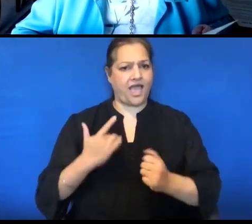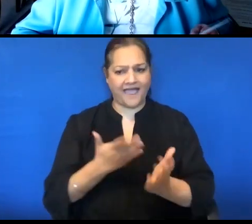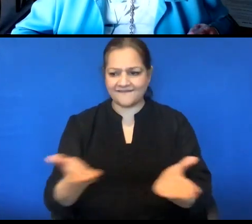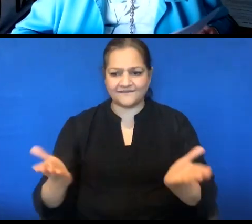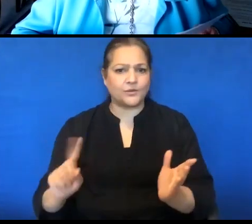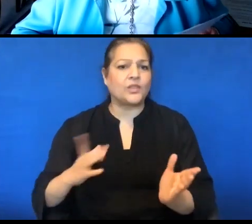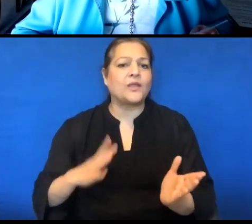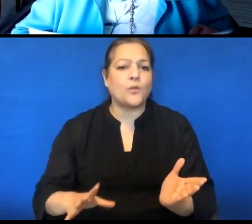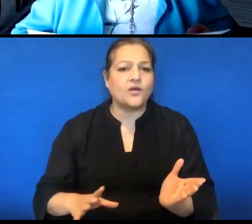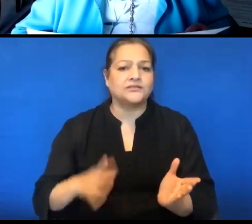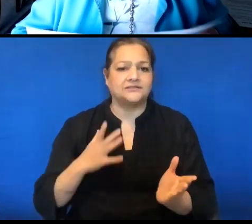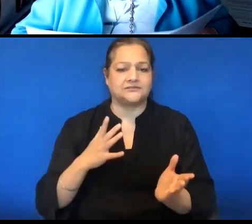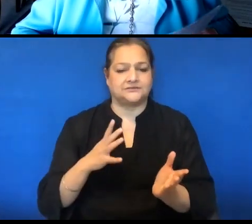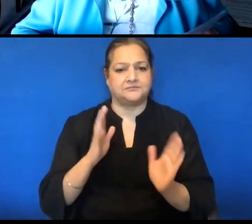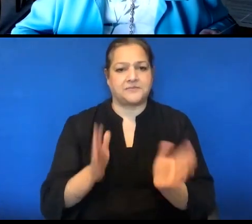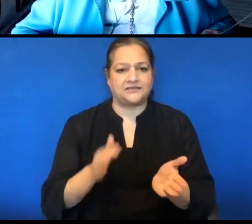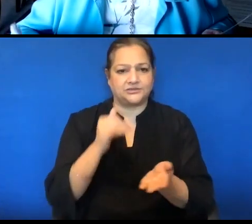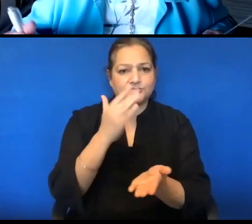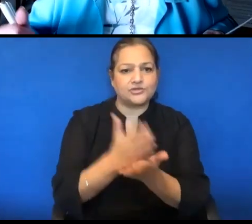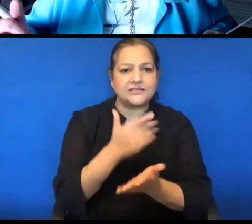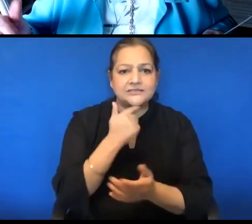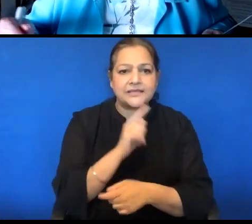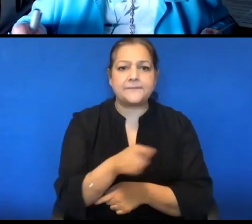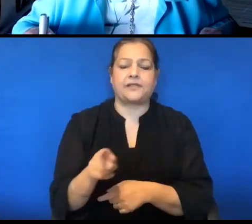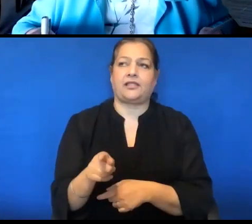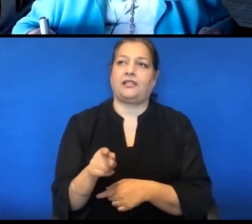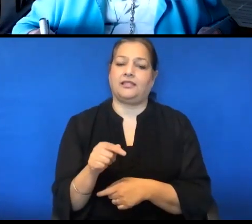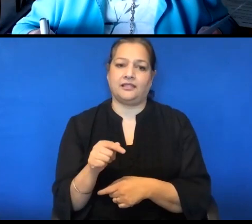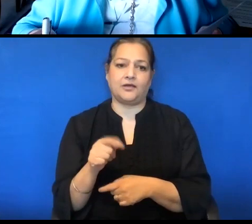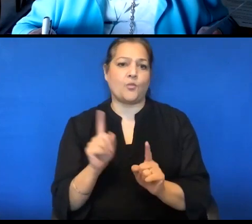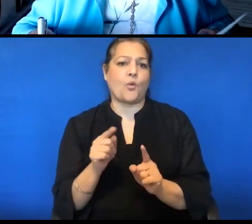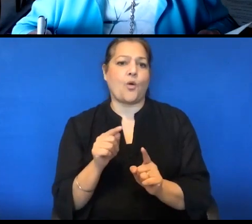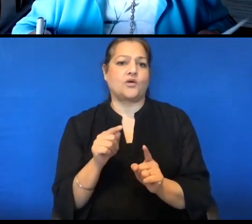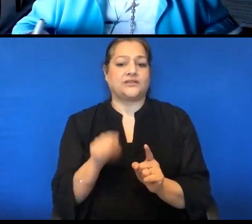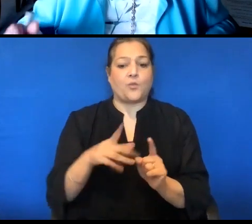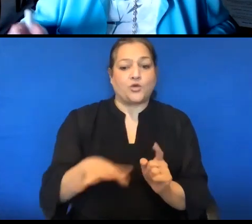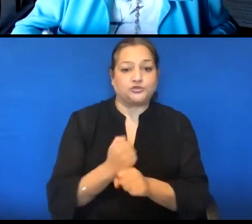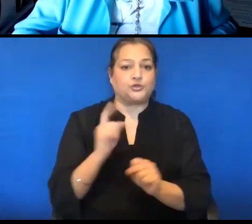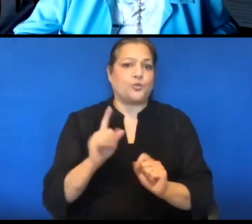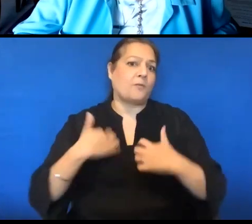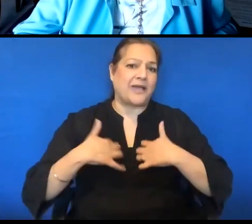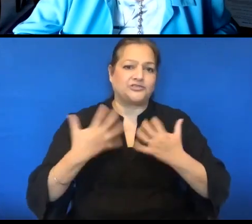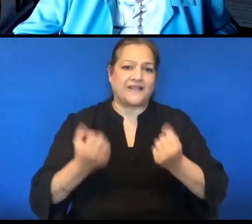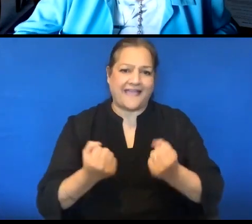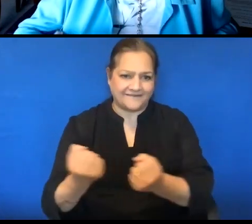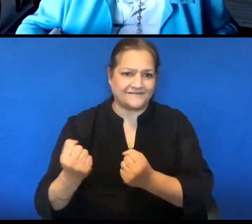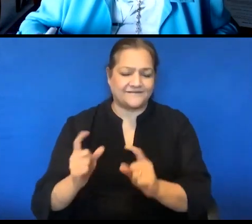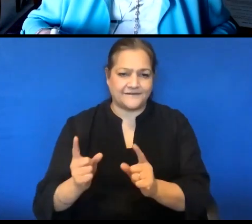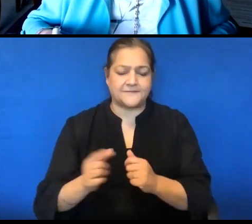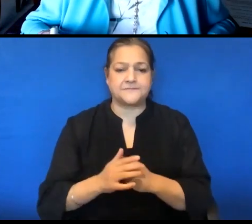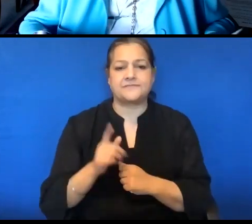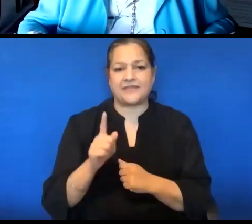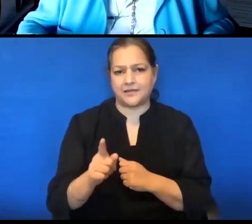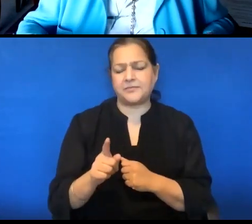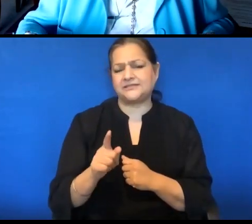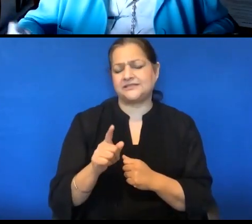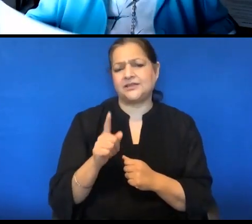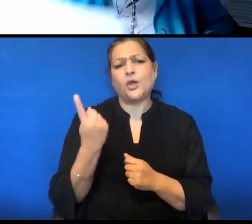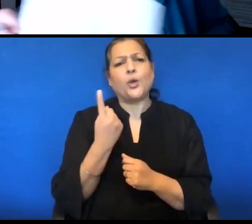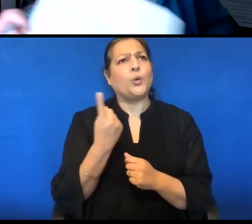people and they're able to do things they're enthusiastic about. So that's the first bit. Who are the best providers?